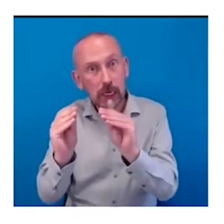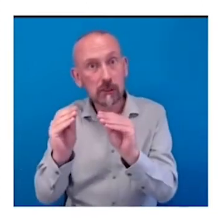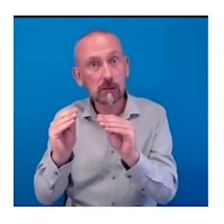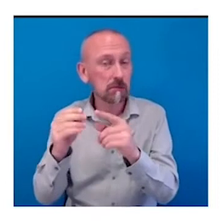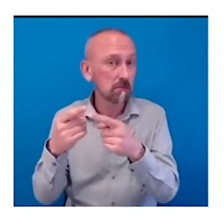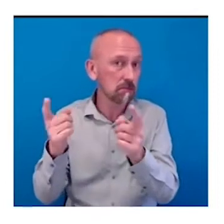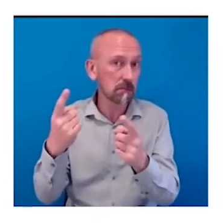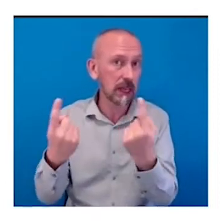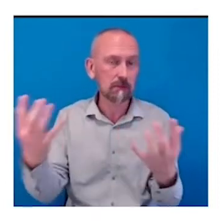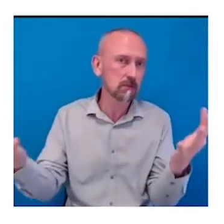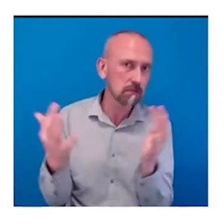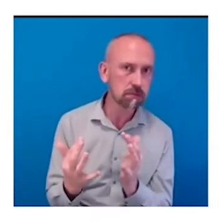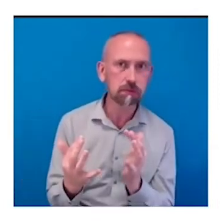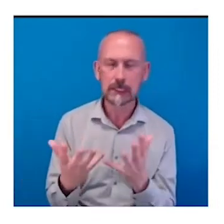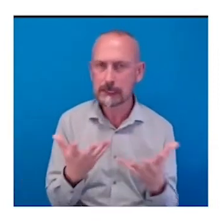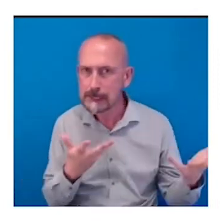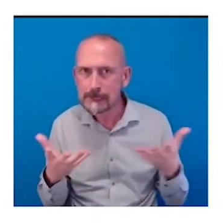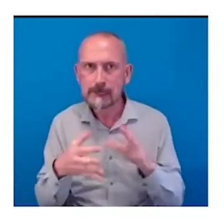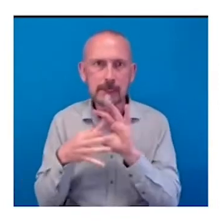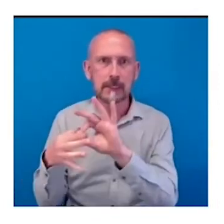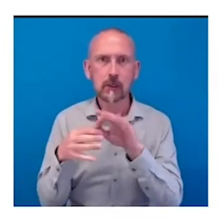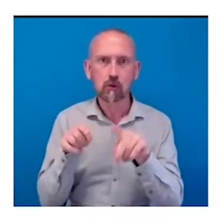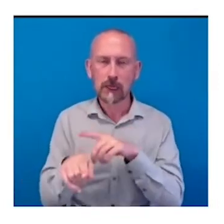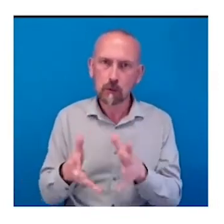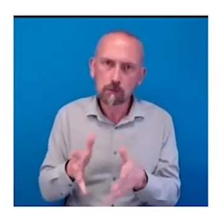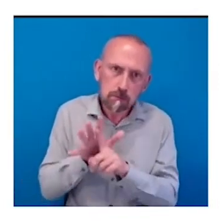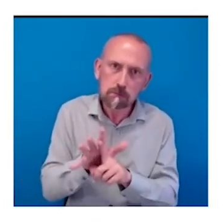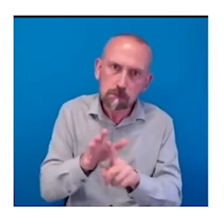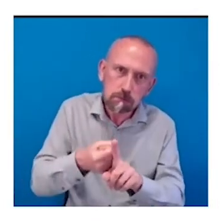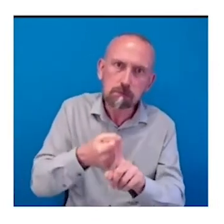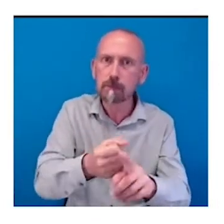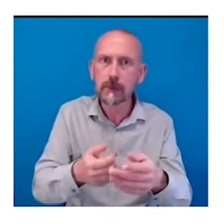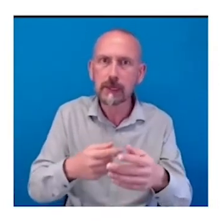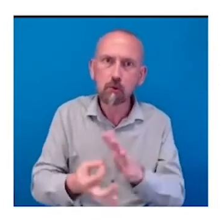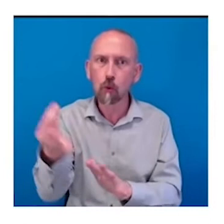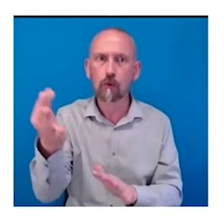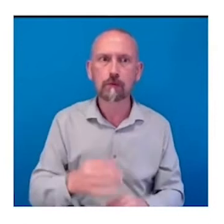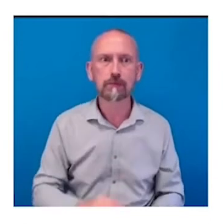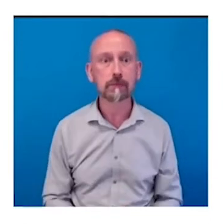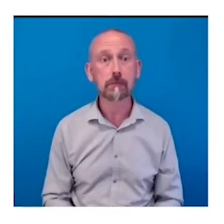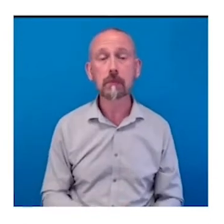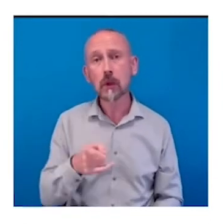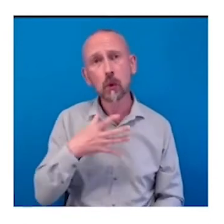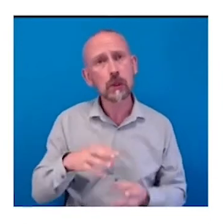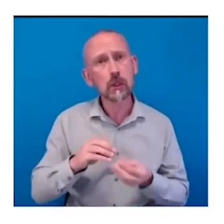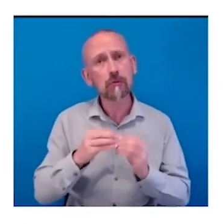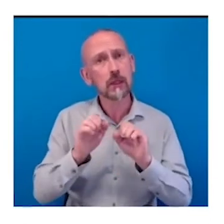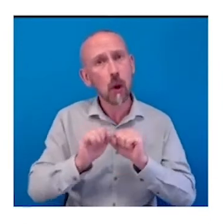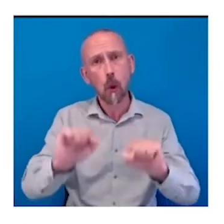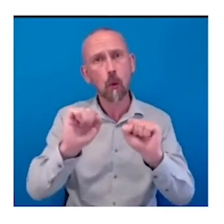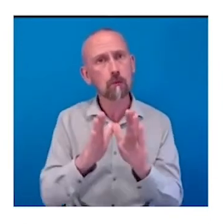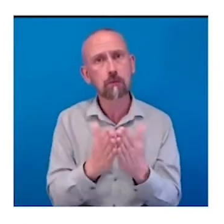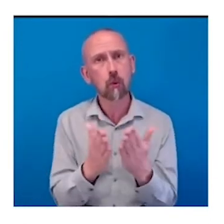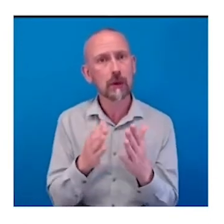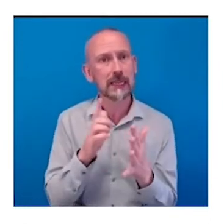drive accessible publishing and reading in the UK forwards. If you want to make your own EPUB, well, the simplest way is to create a